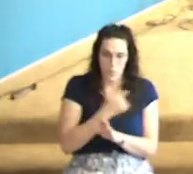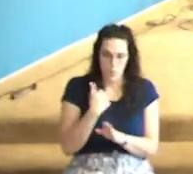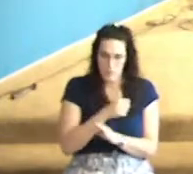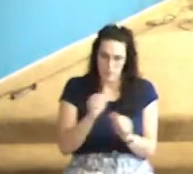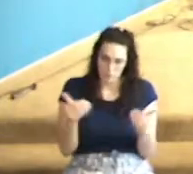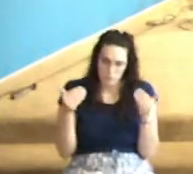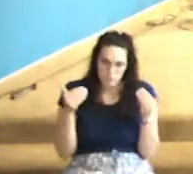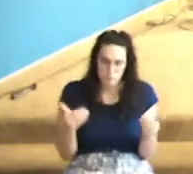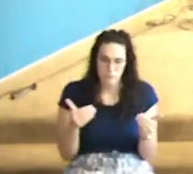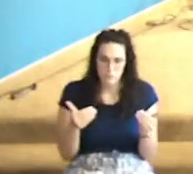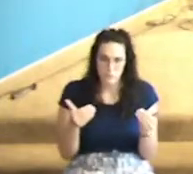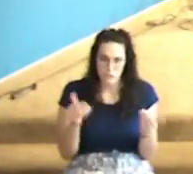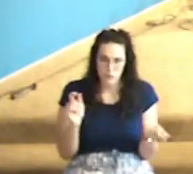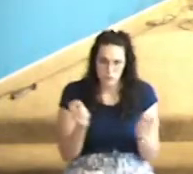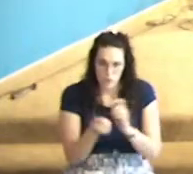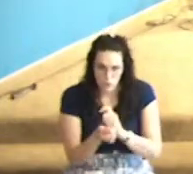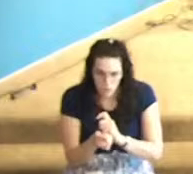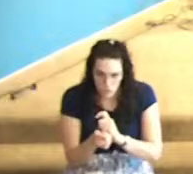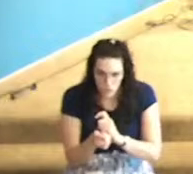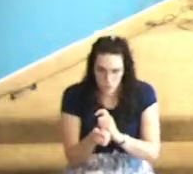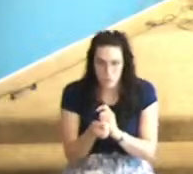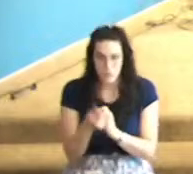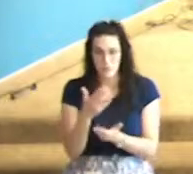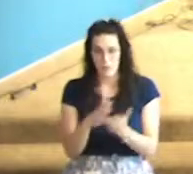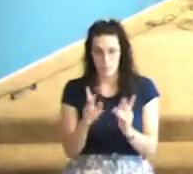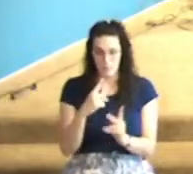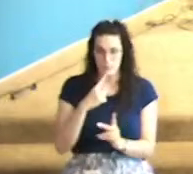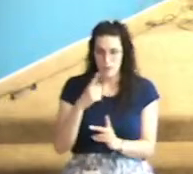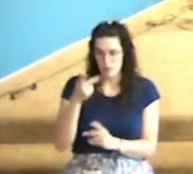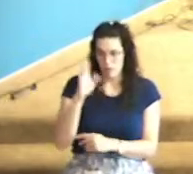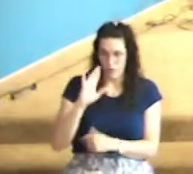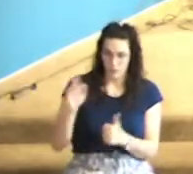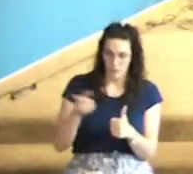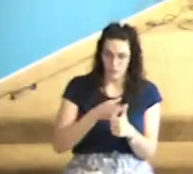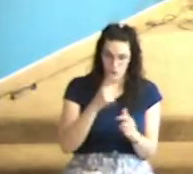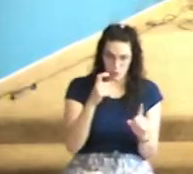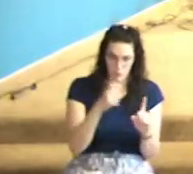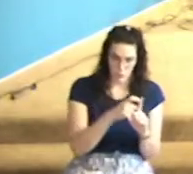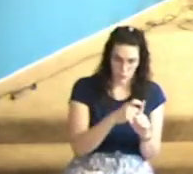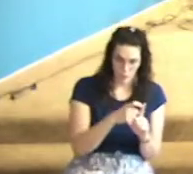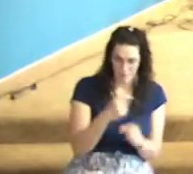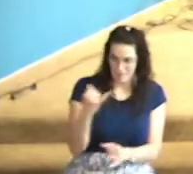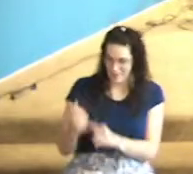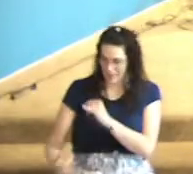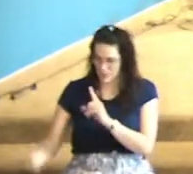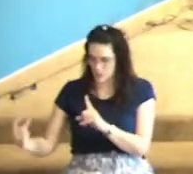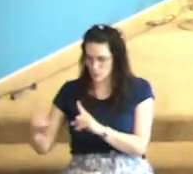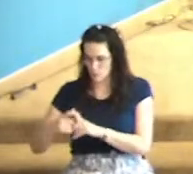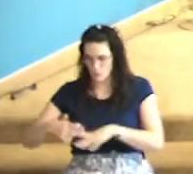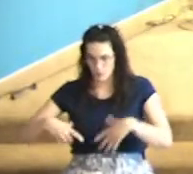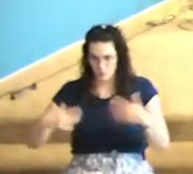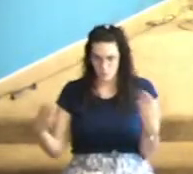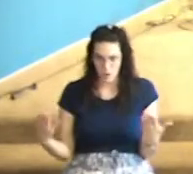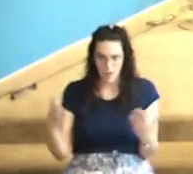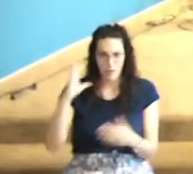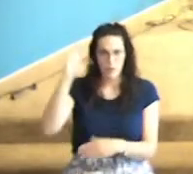that step to change. And some people say God's first word and his last word is grace.